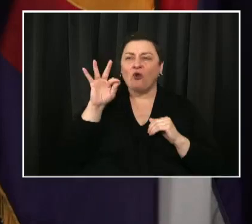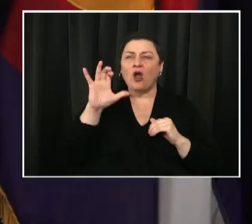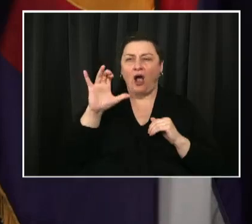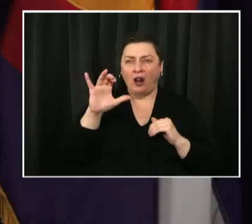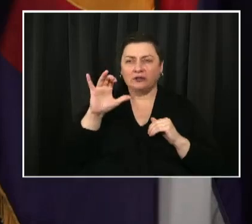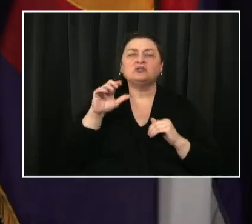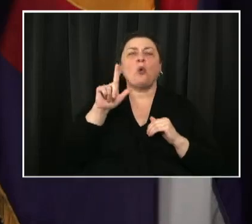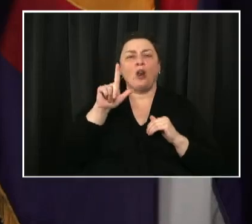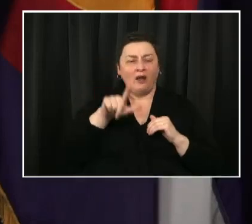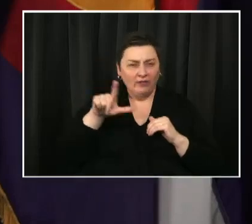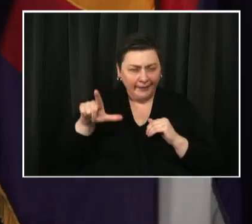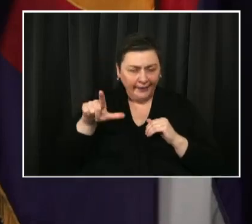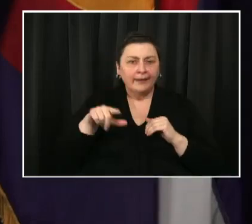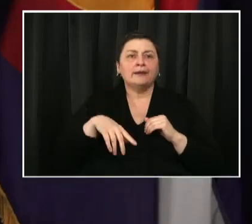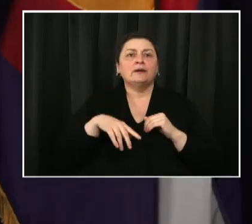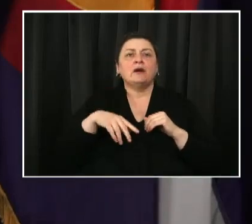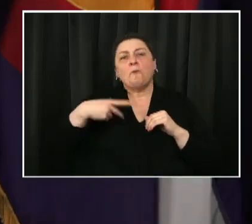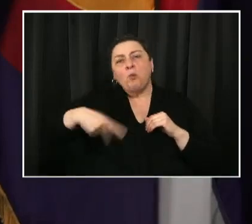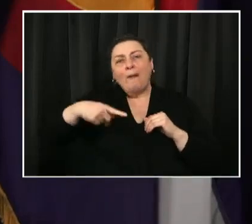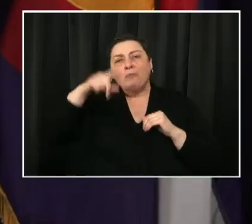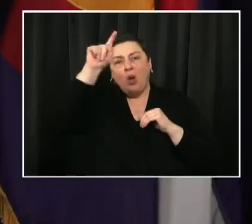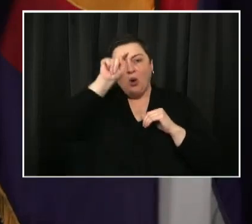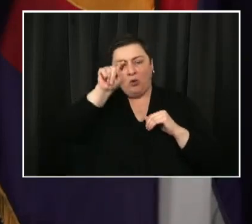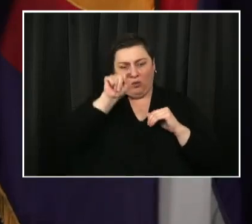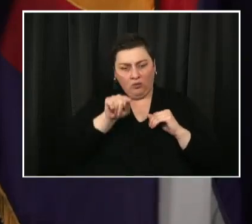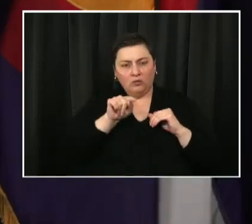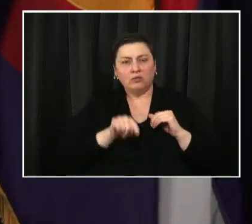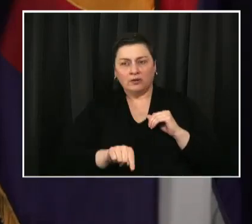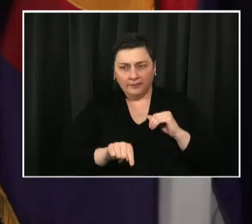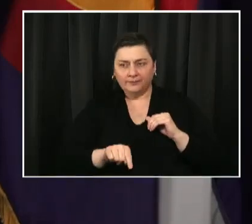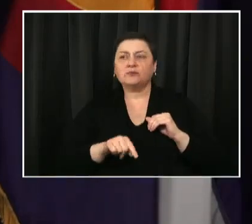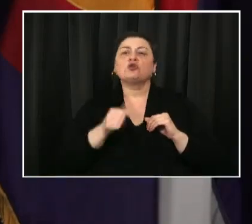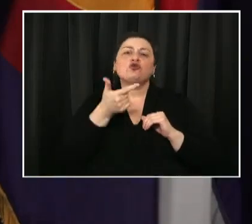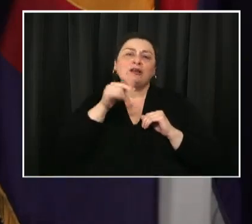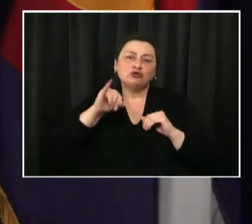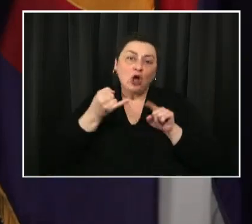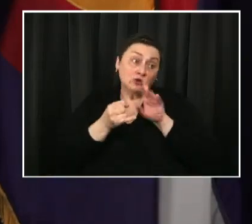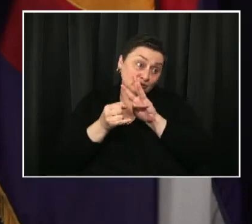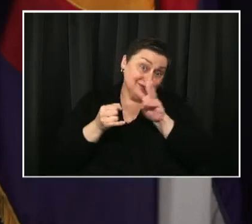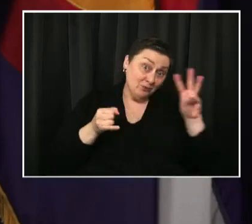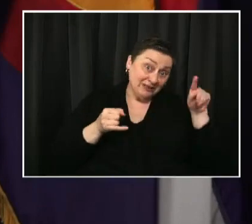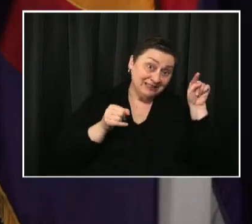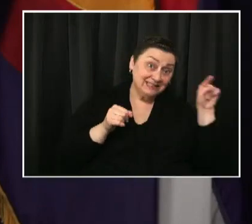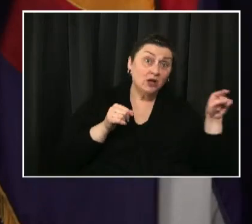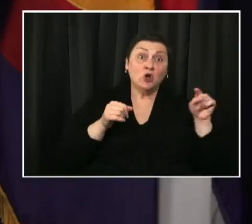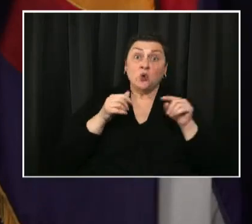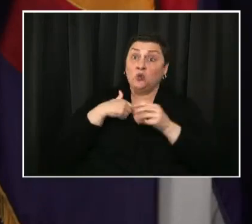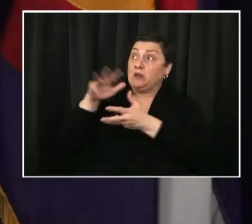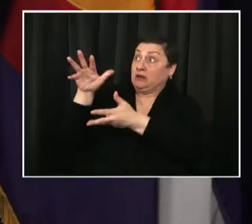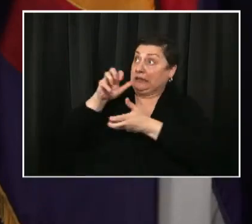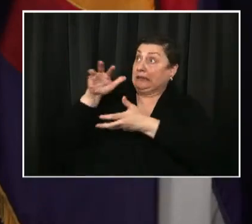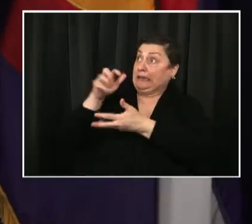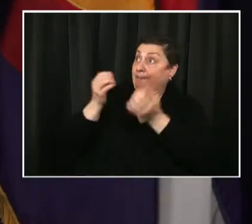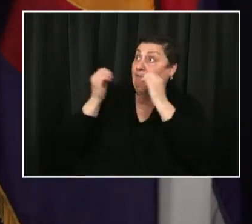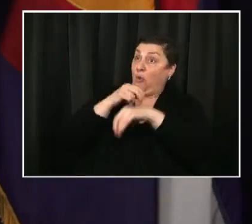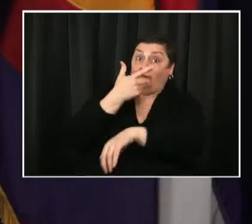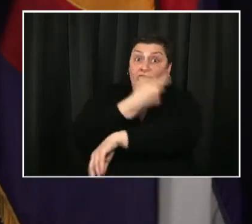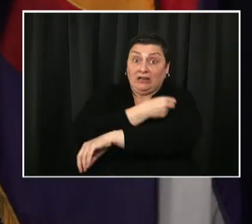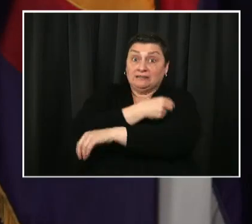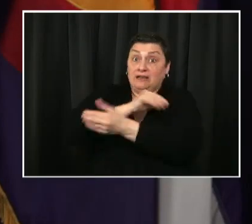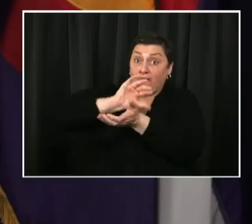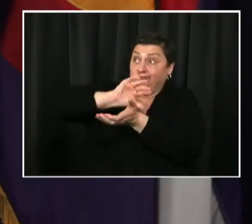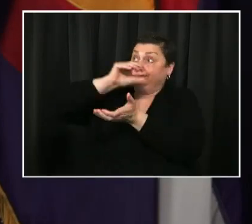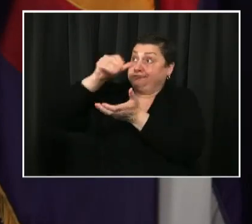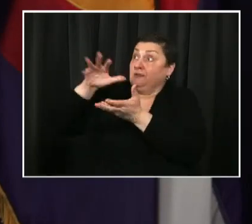Pueblo. These are going to be the larger scale vaccination sites that, as the vaccine quantities increase, we're beginning to see some of that surge